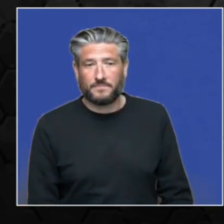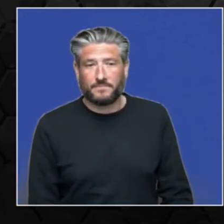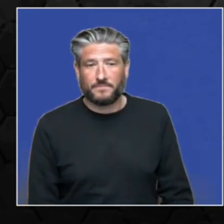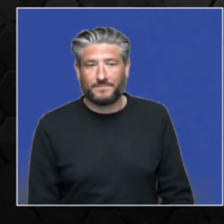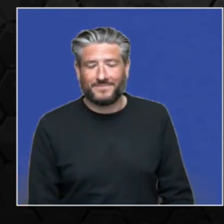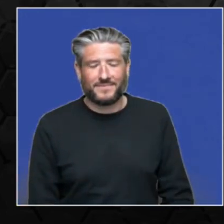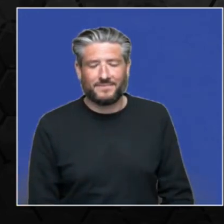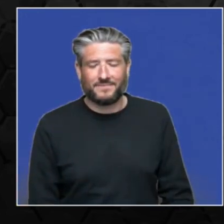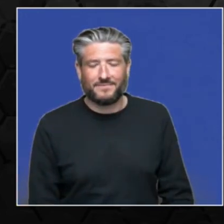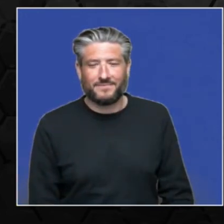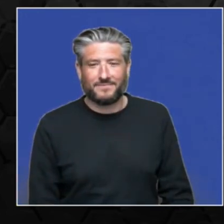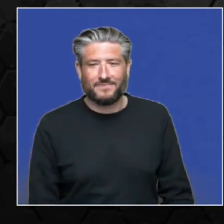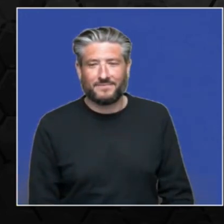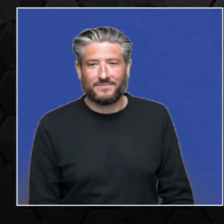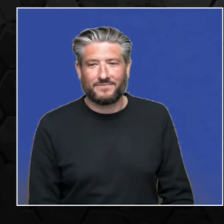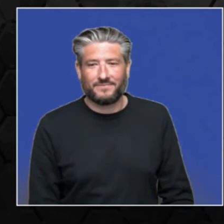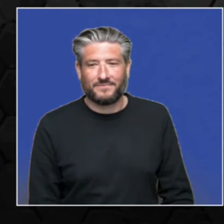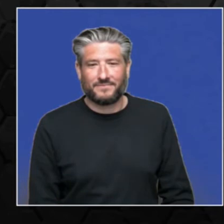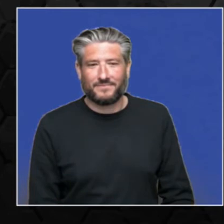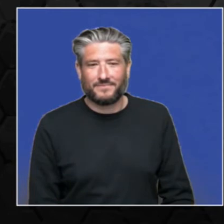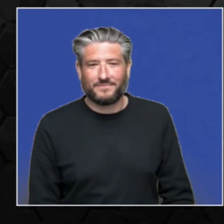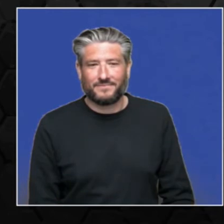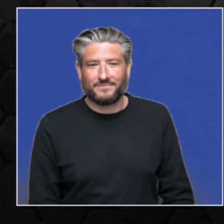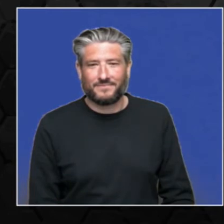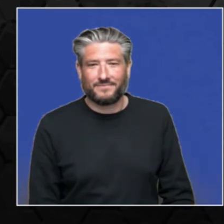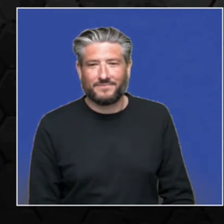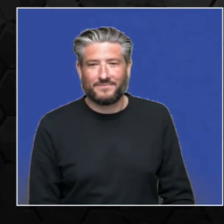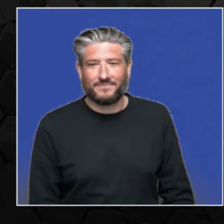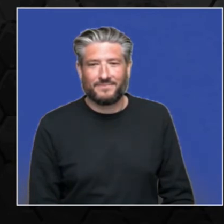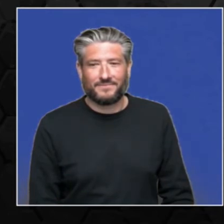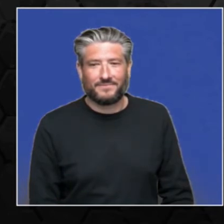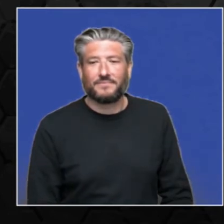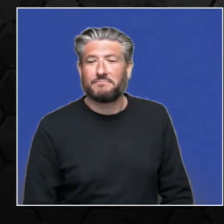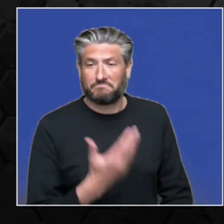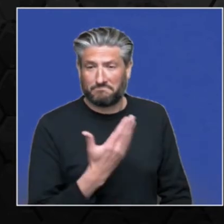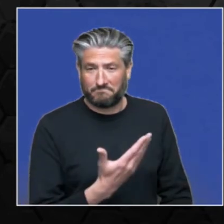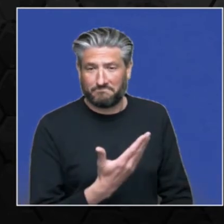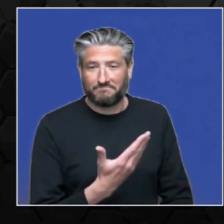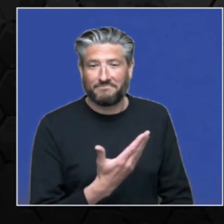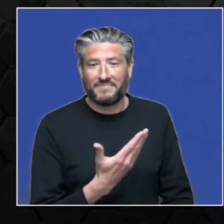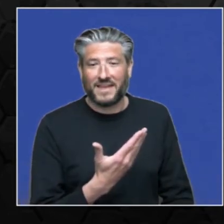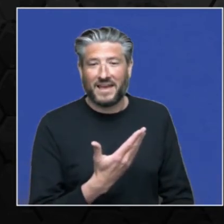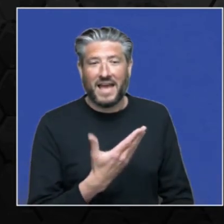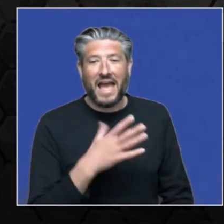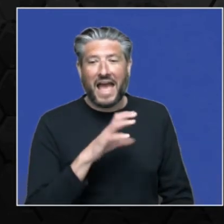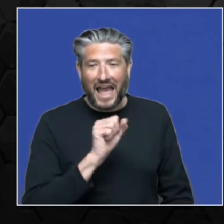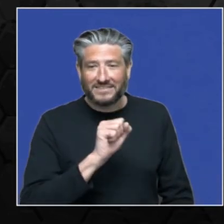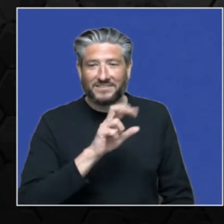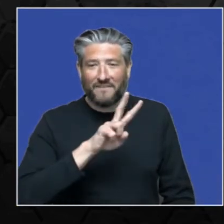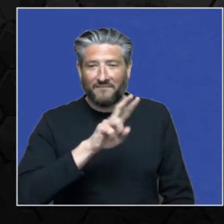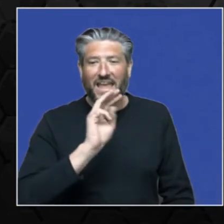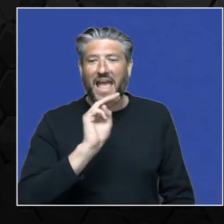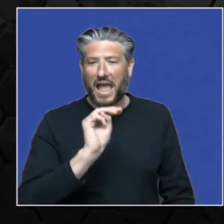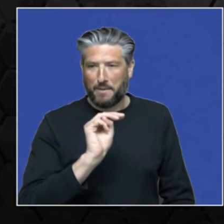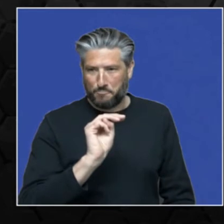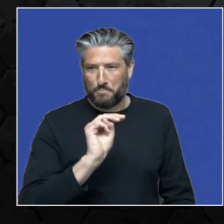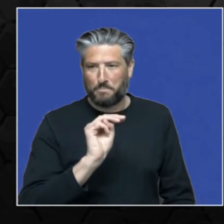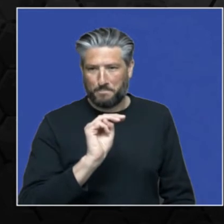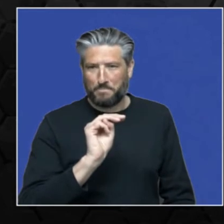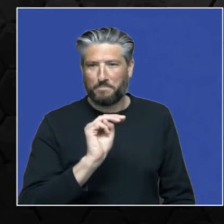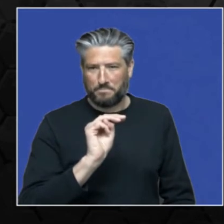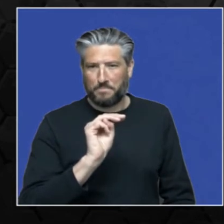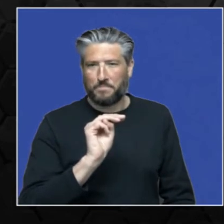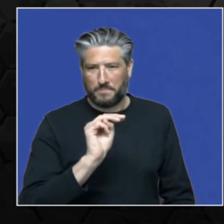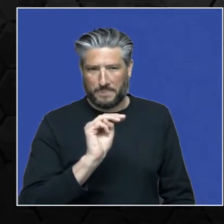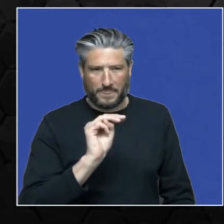And support vector machine. When support vector machine will draw a hyperplane between the two closest